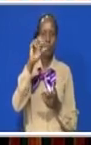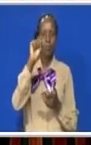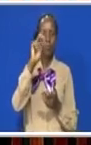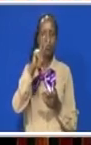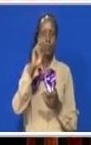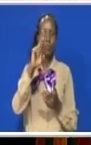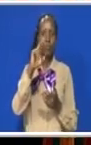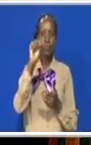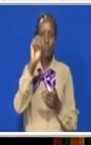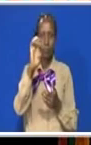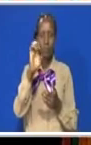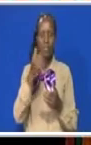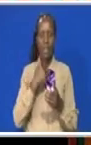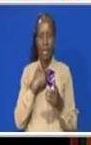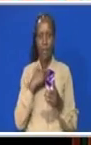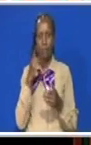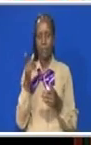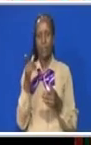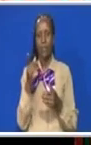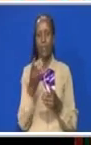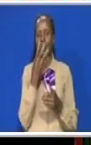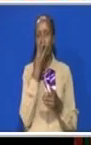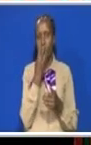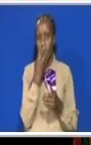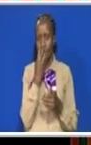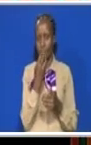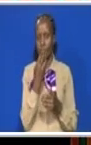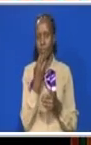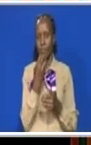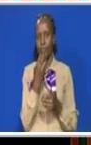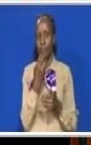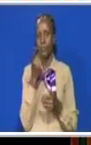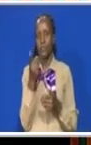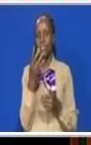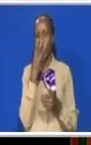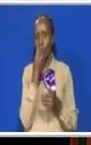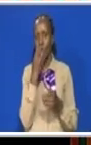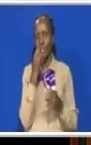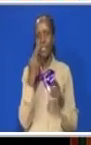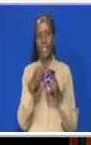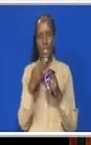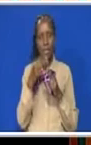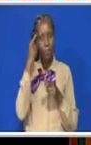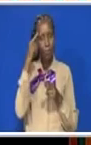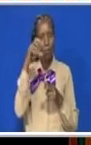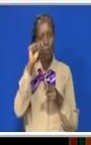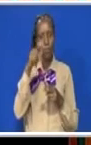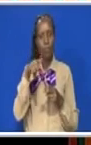specimen, and the specimen is an orange. That is the name of the